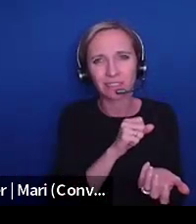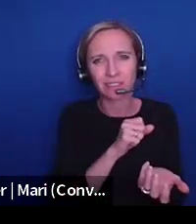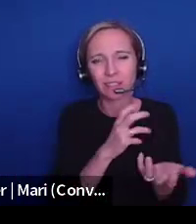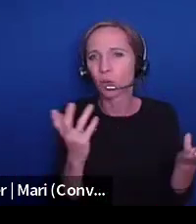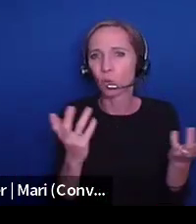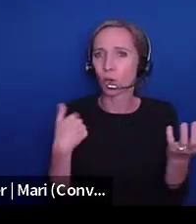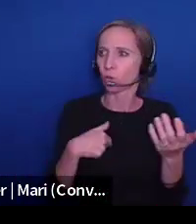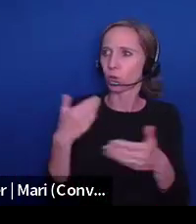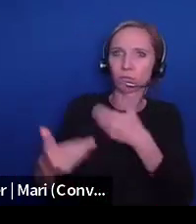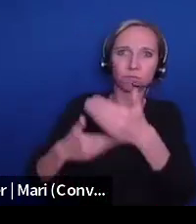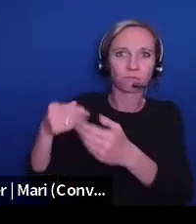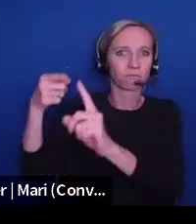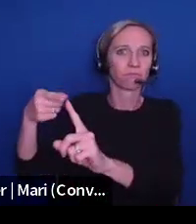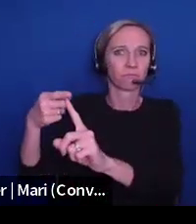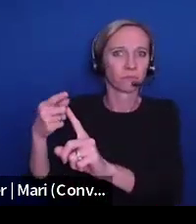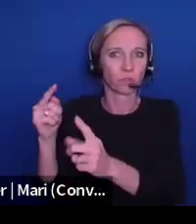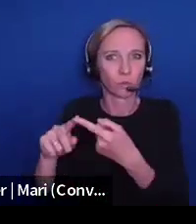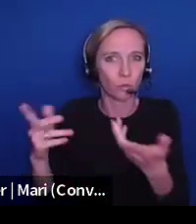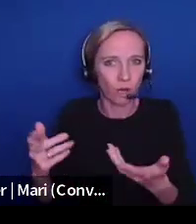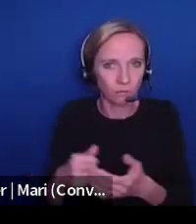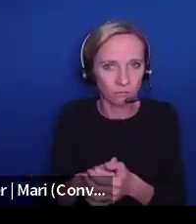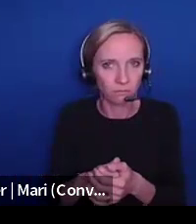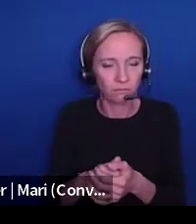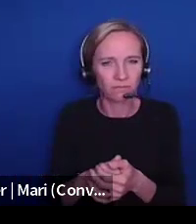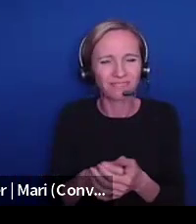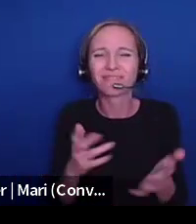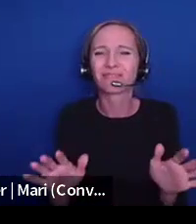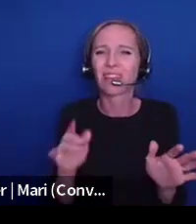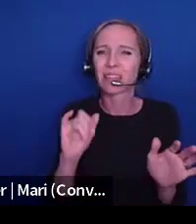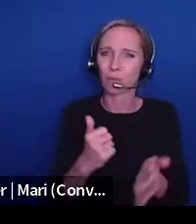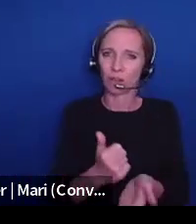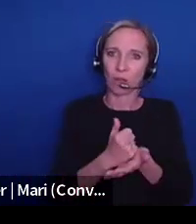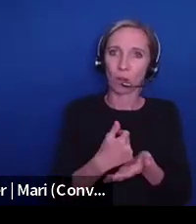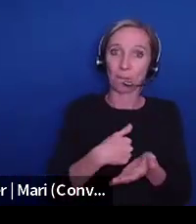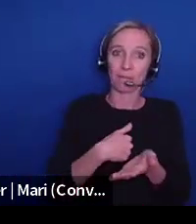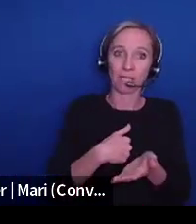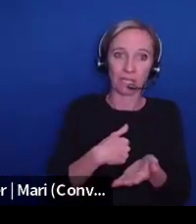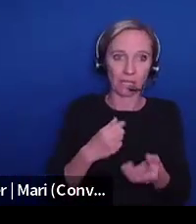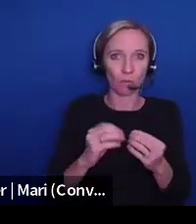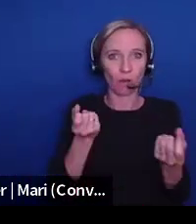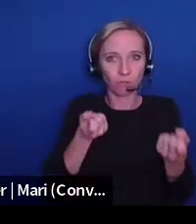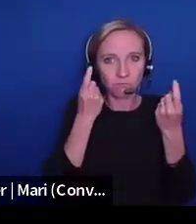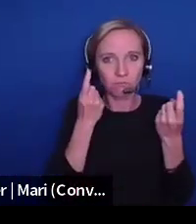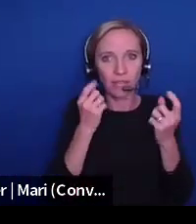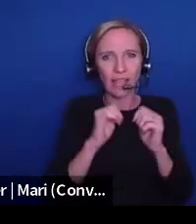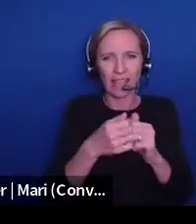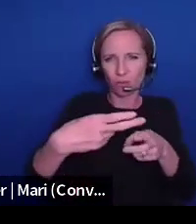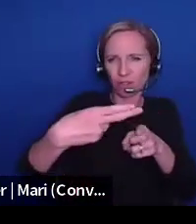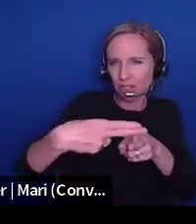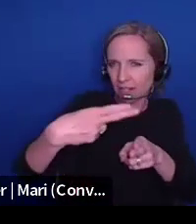what are we moving towards? Because then it could also, at least it help me understand how the